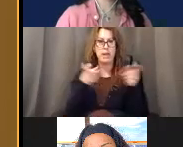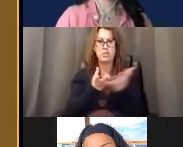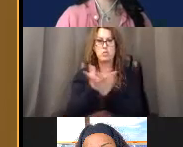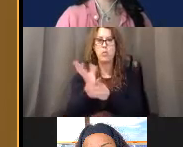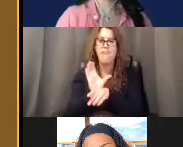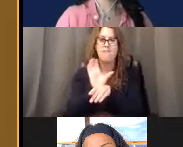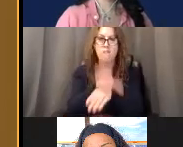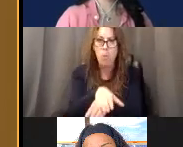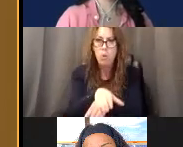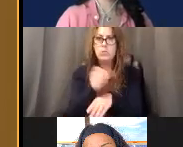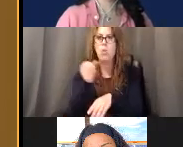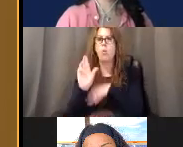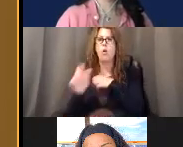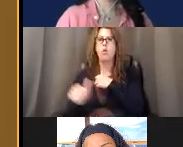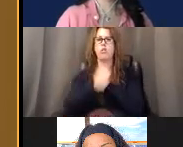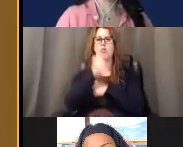of the cross-sector group